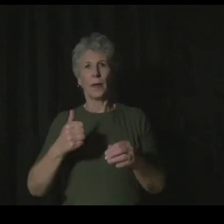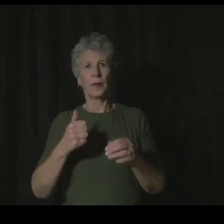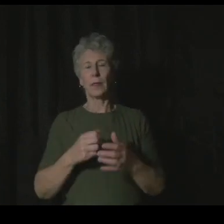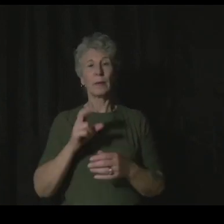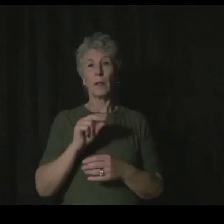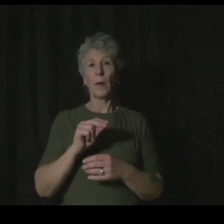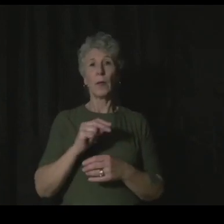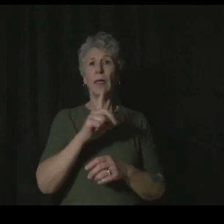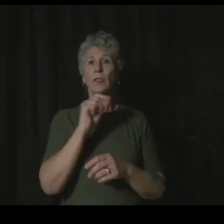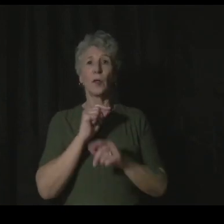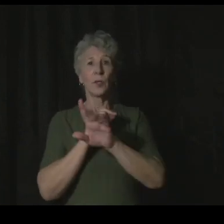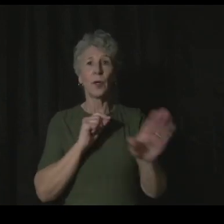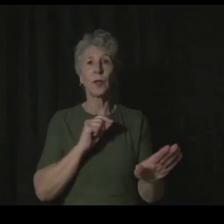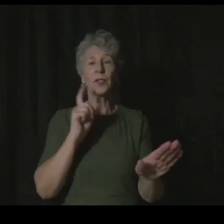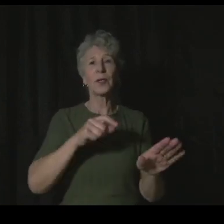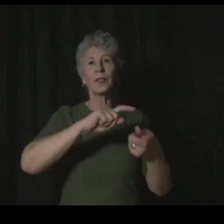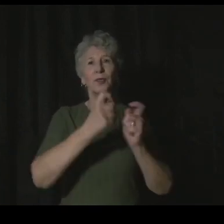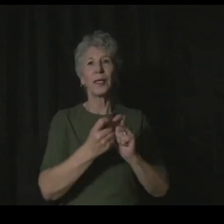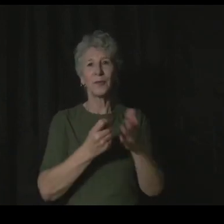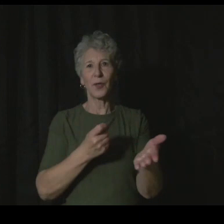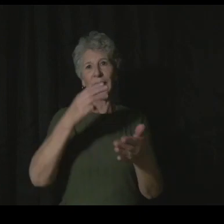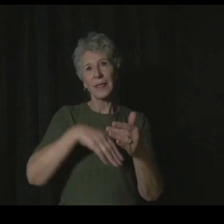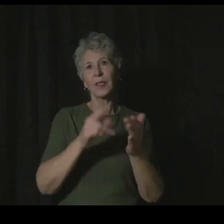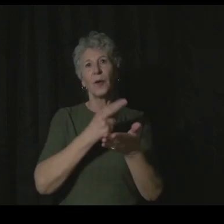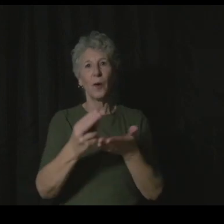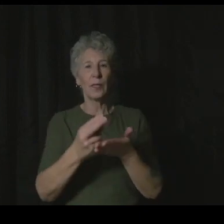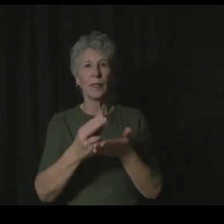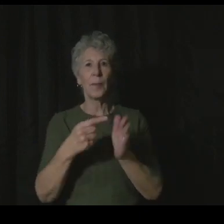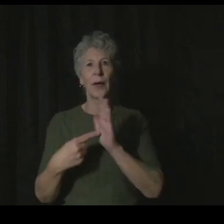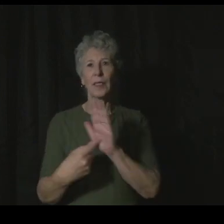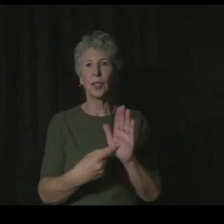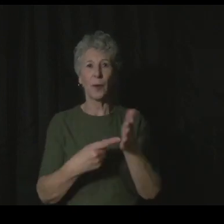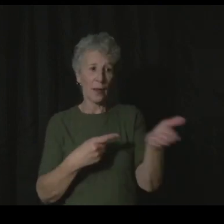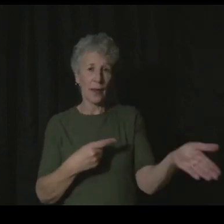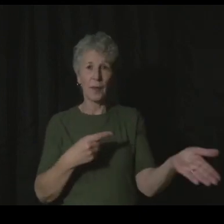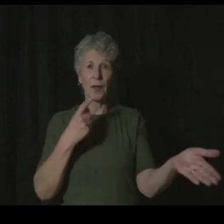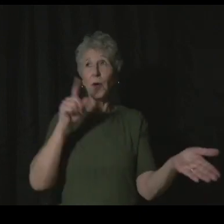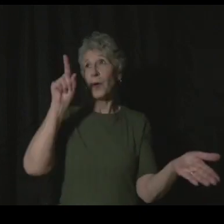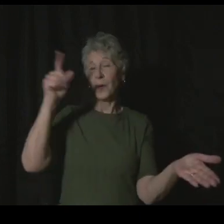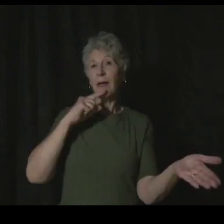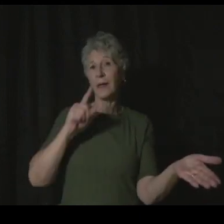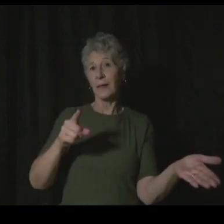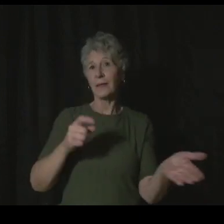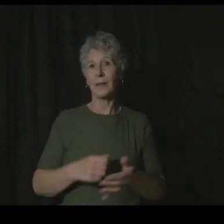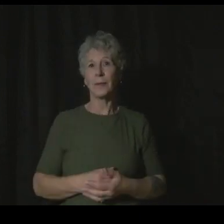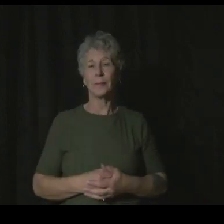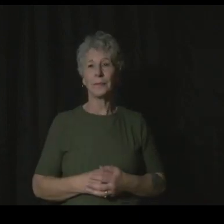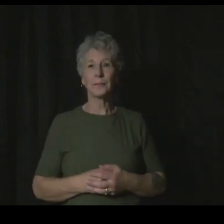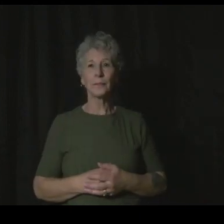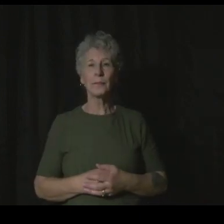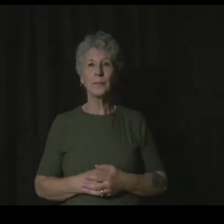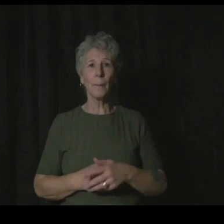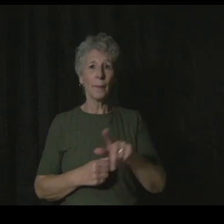chose her so that he could transform her into holiness by showing them who he is.